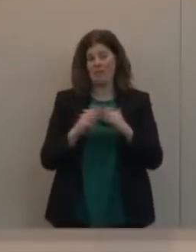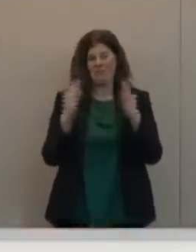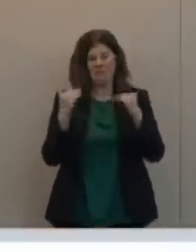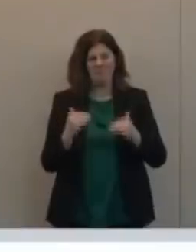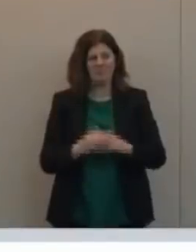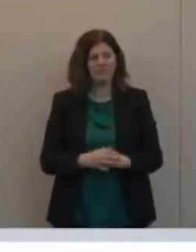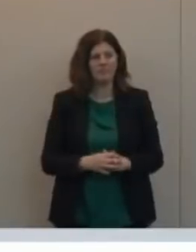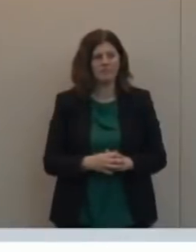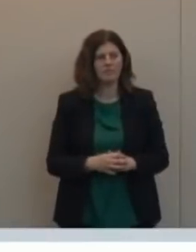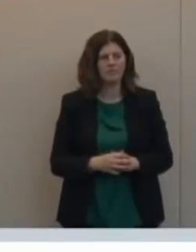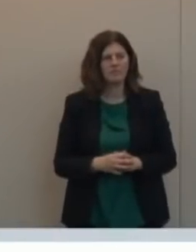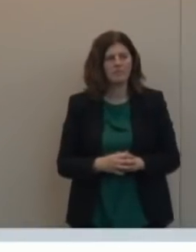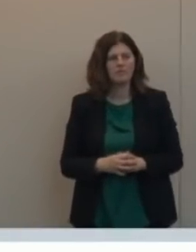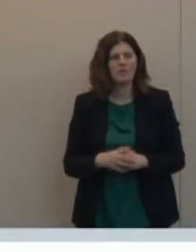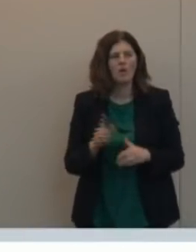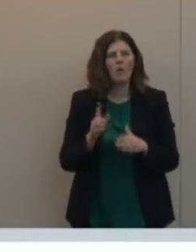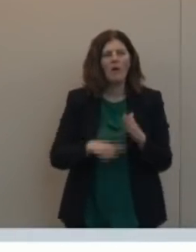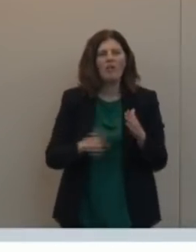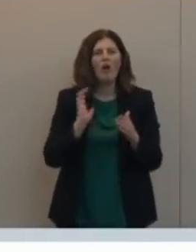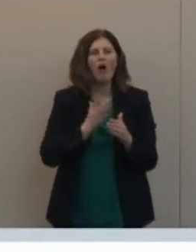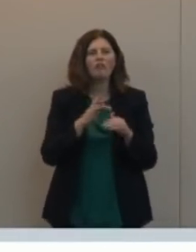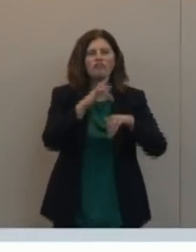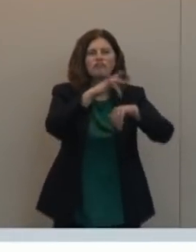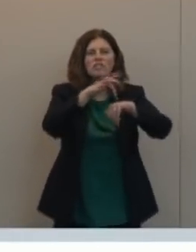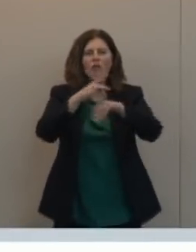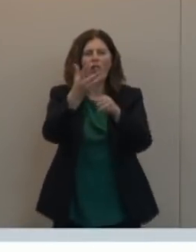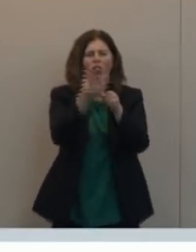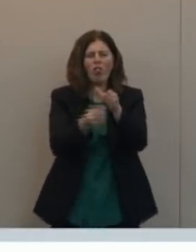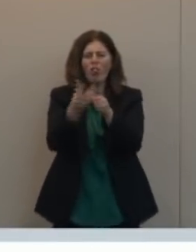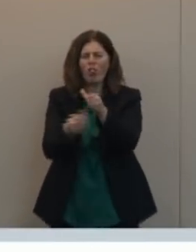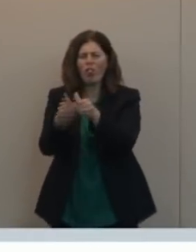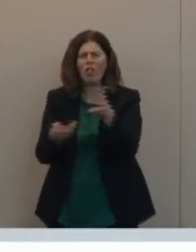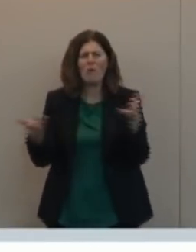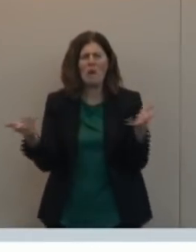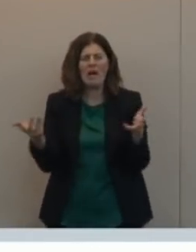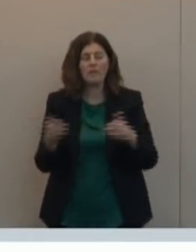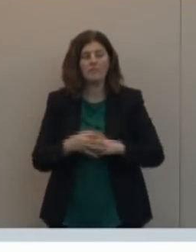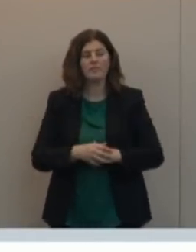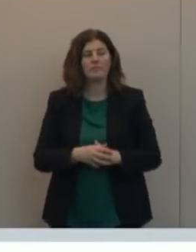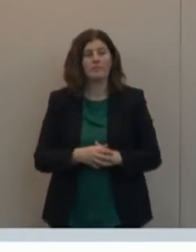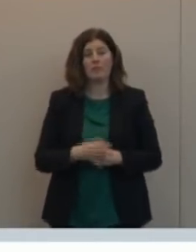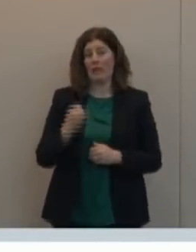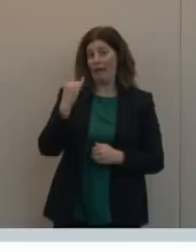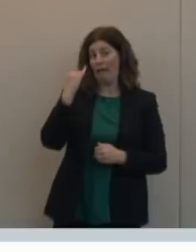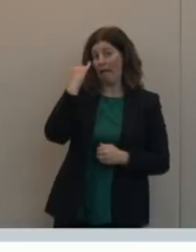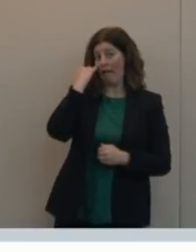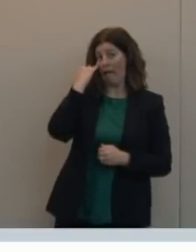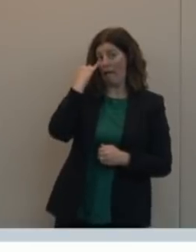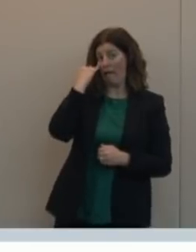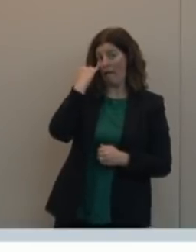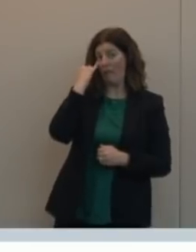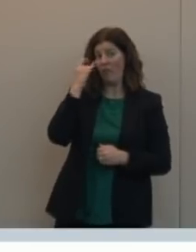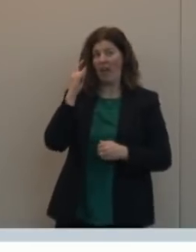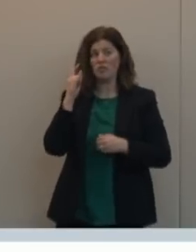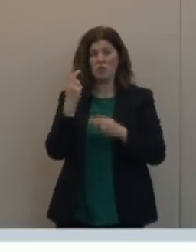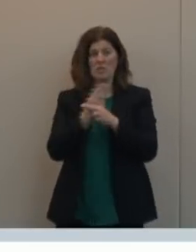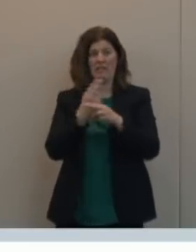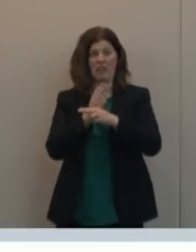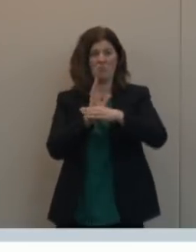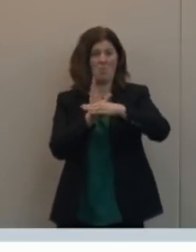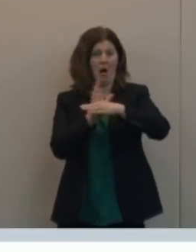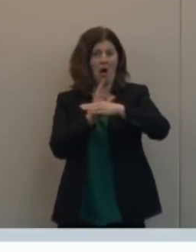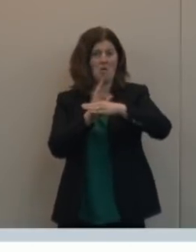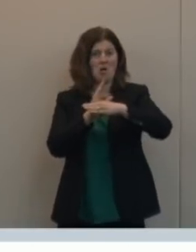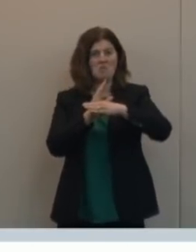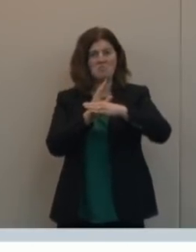slide about what the gap in resources was. And if we were at that moderately high intervention, which we're